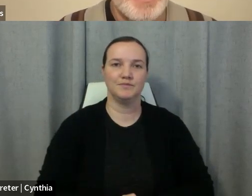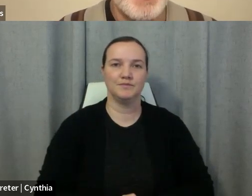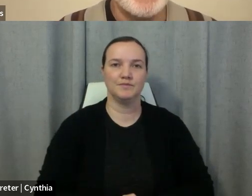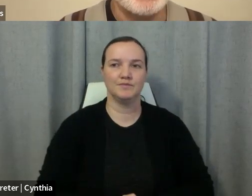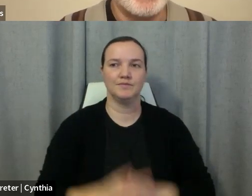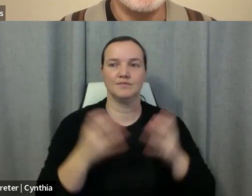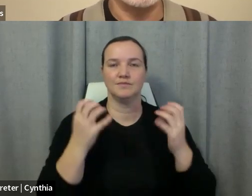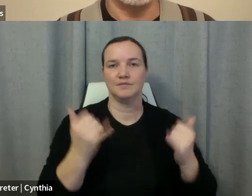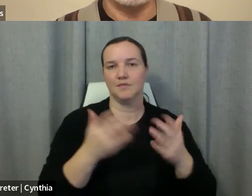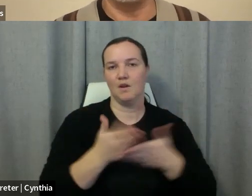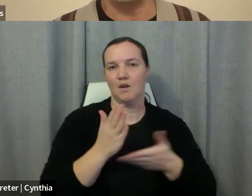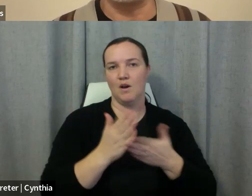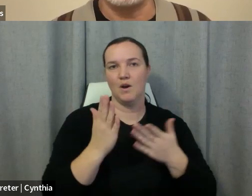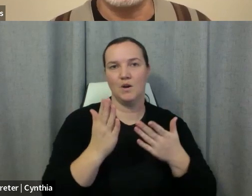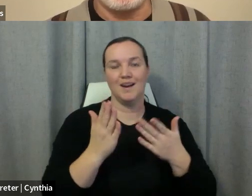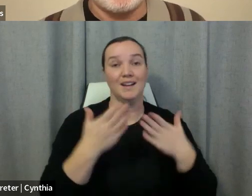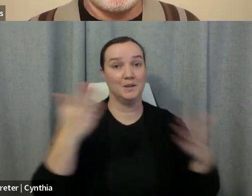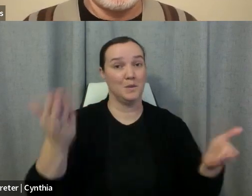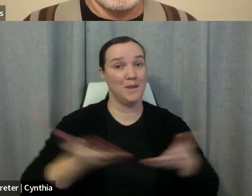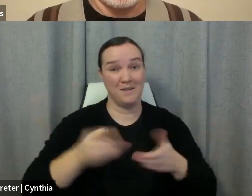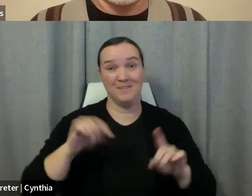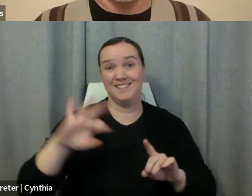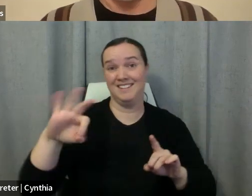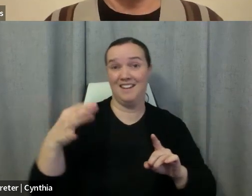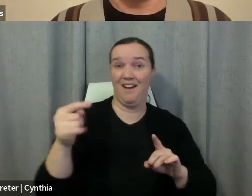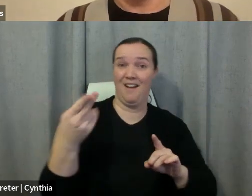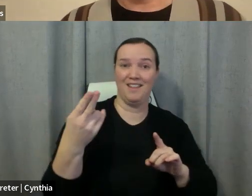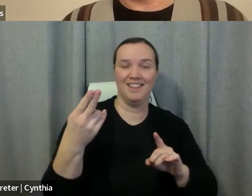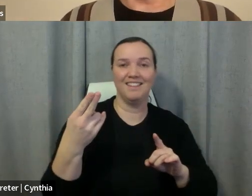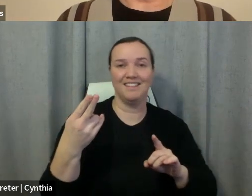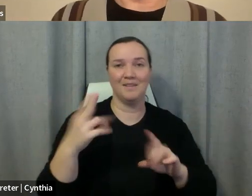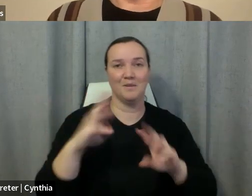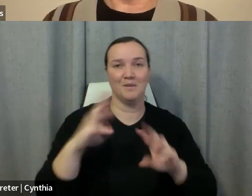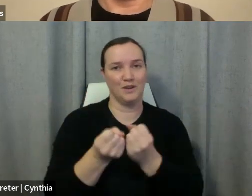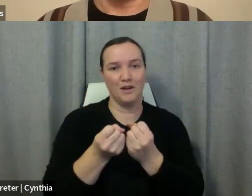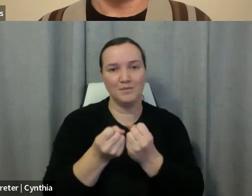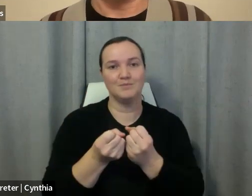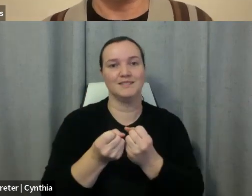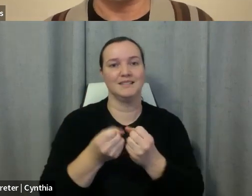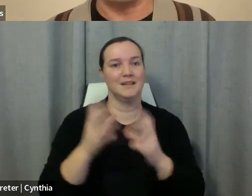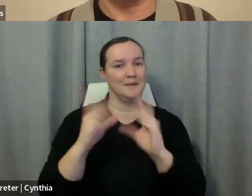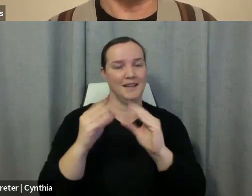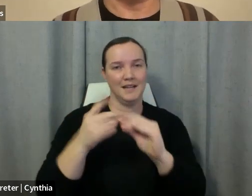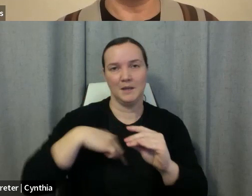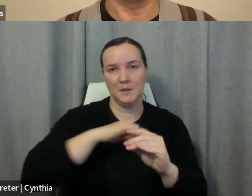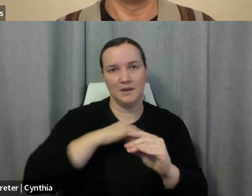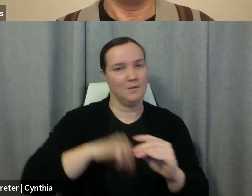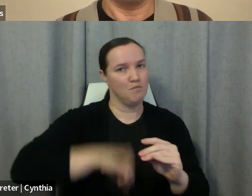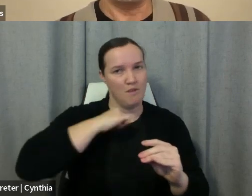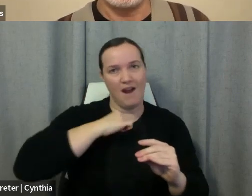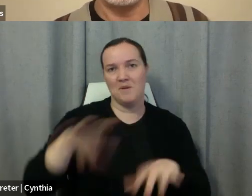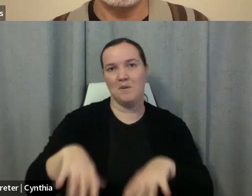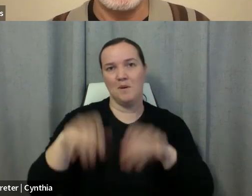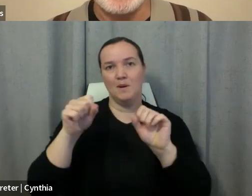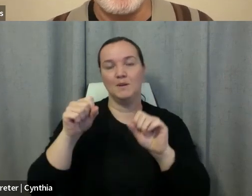All right, moving along then. So welcome to the 9th in a series of workshops and seminars that Equity is proud to bring you